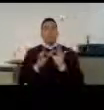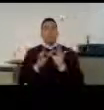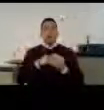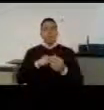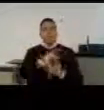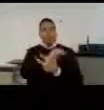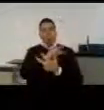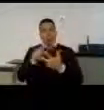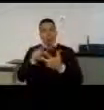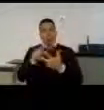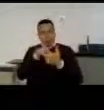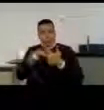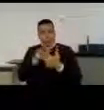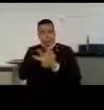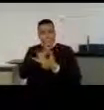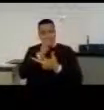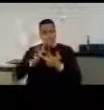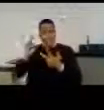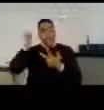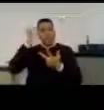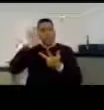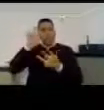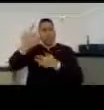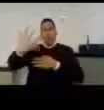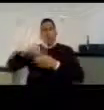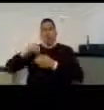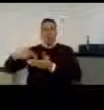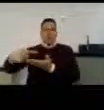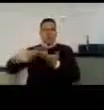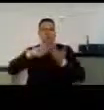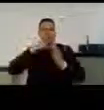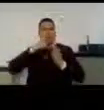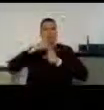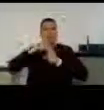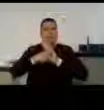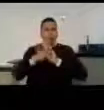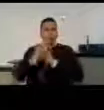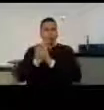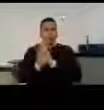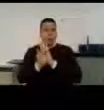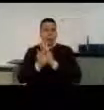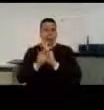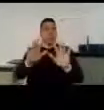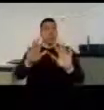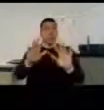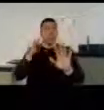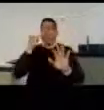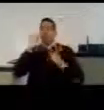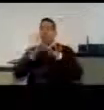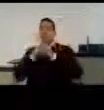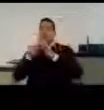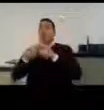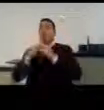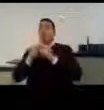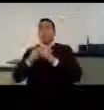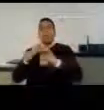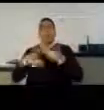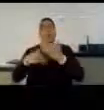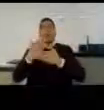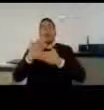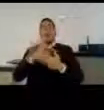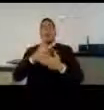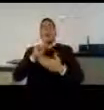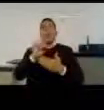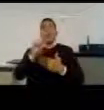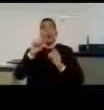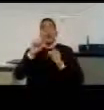really important that all of these branches of our government are engaged. And when there's problems, guess where it all ends up? It goes to